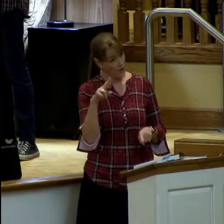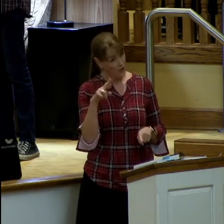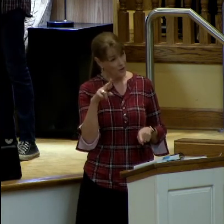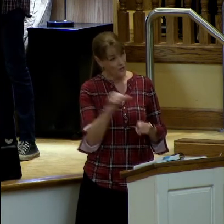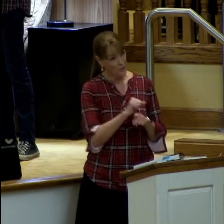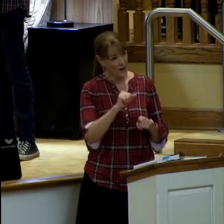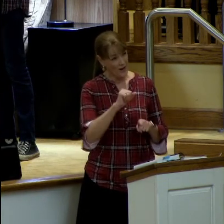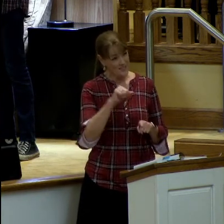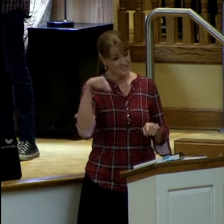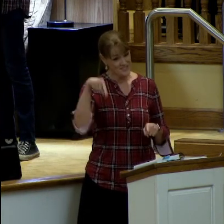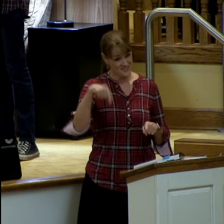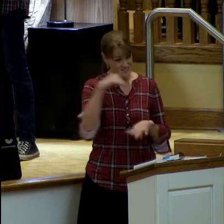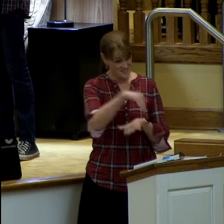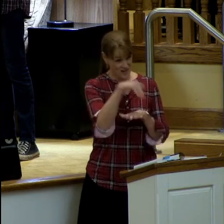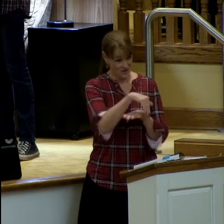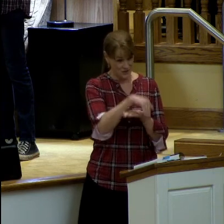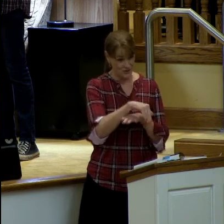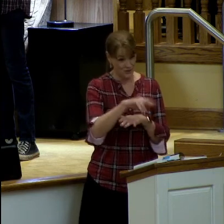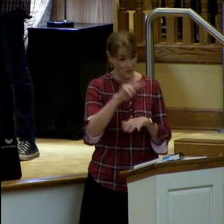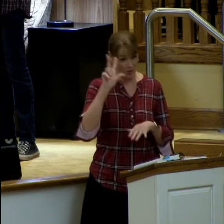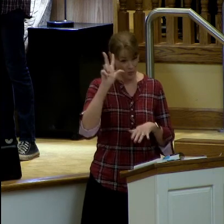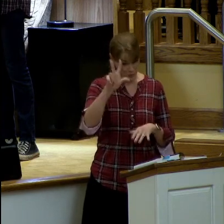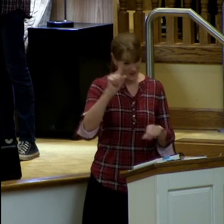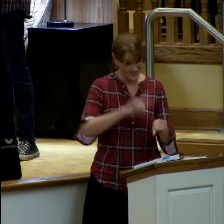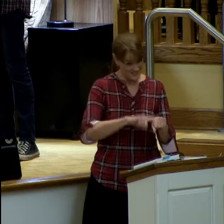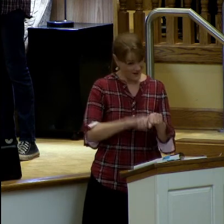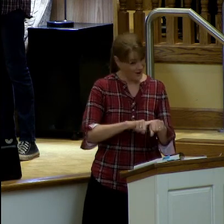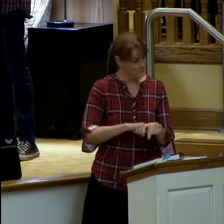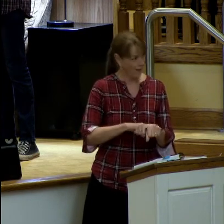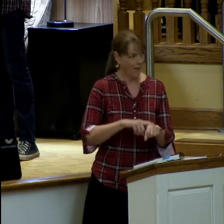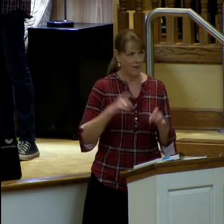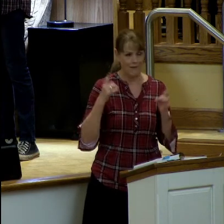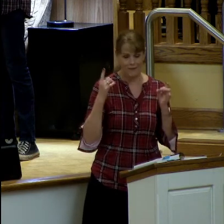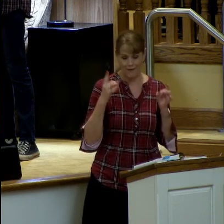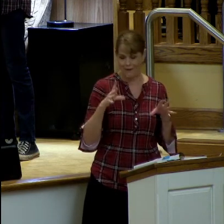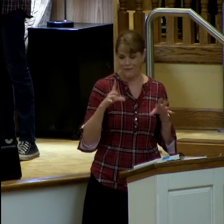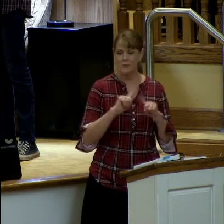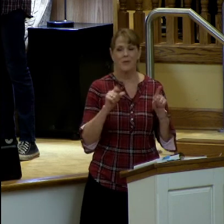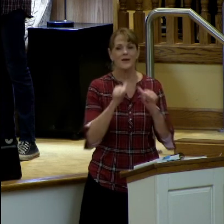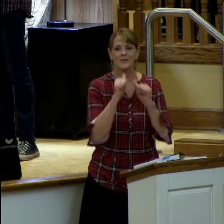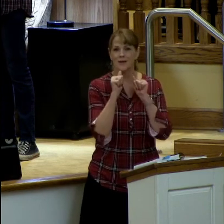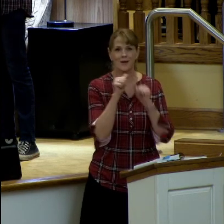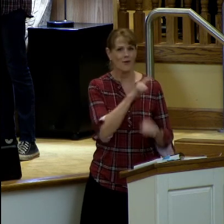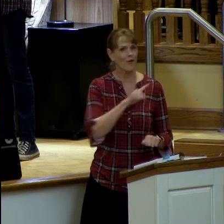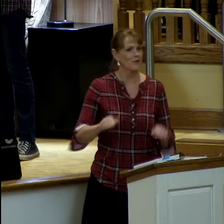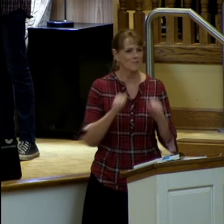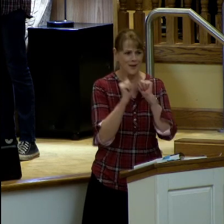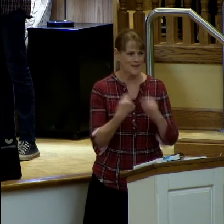like, well, it is what it is. But the Lord blesses it every year. And I cried down there. I'm done.